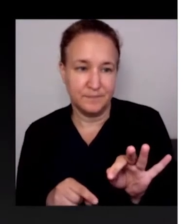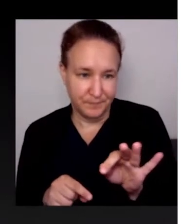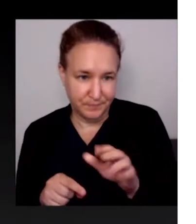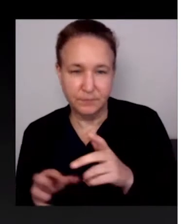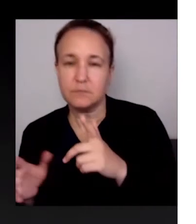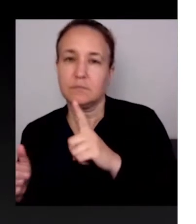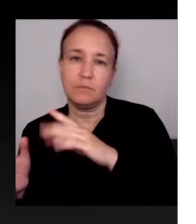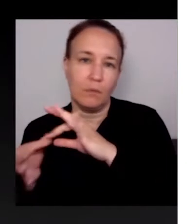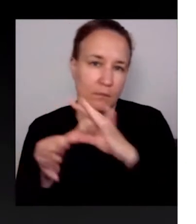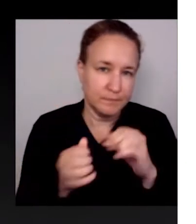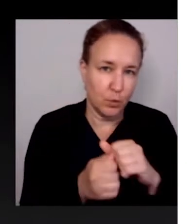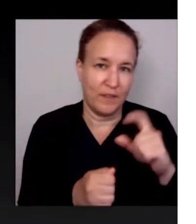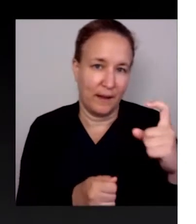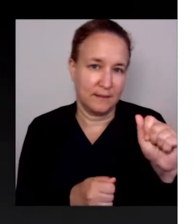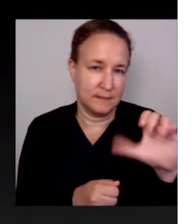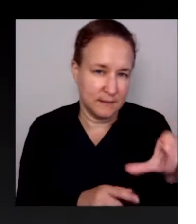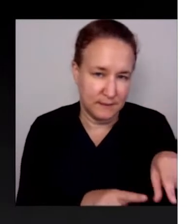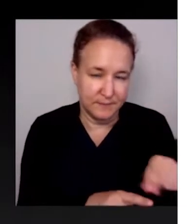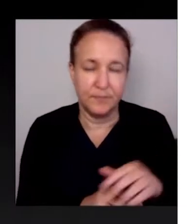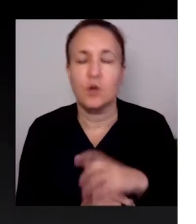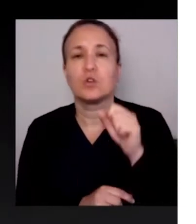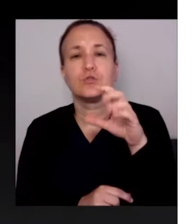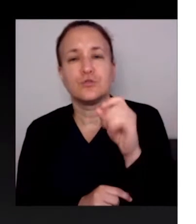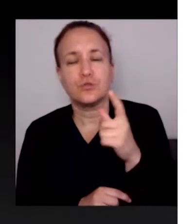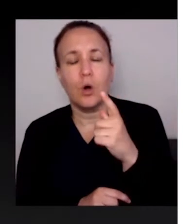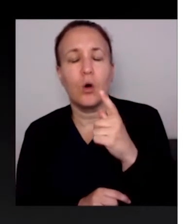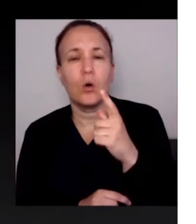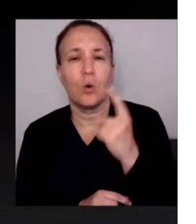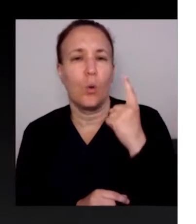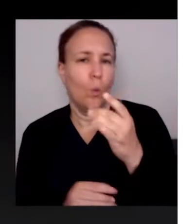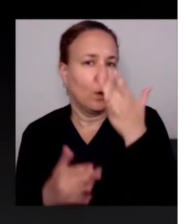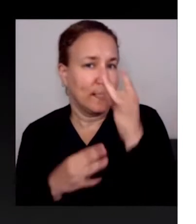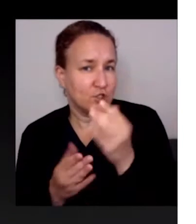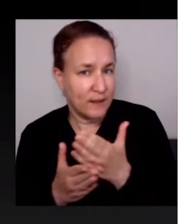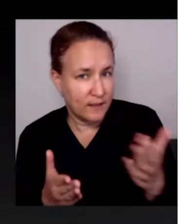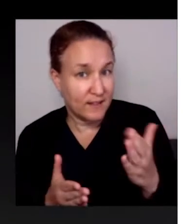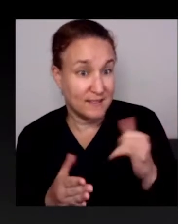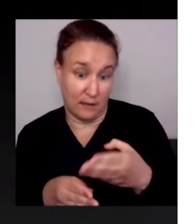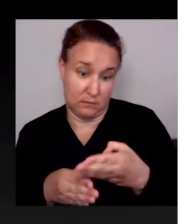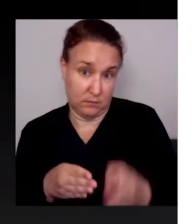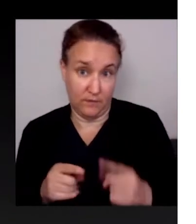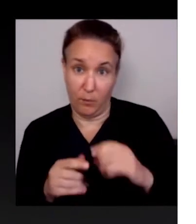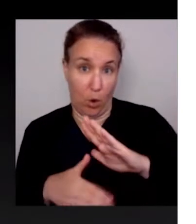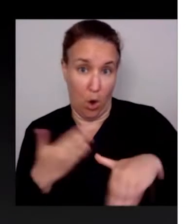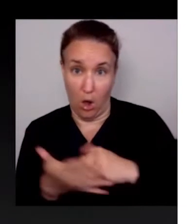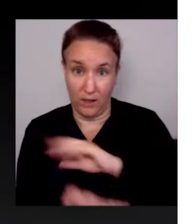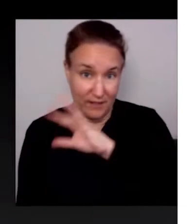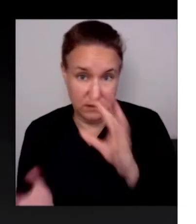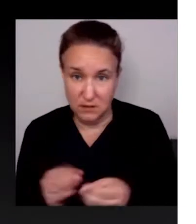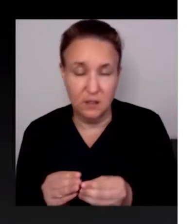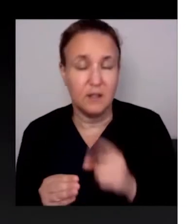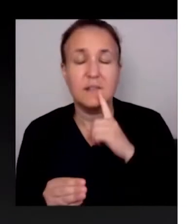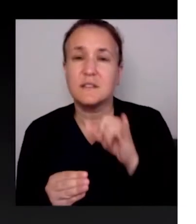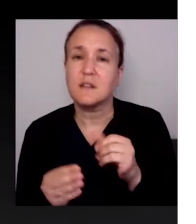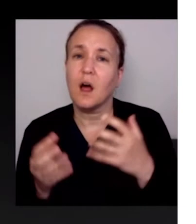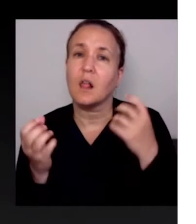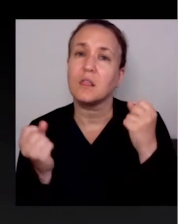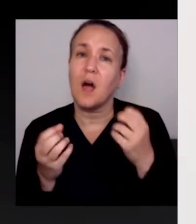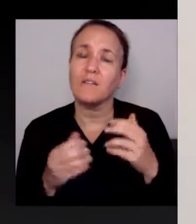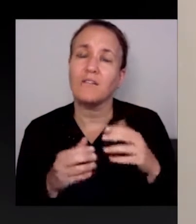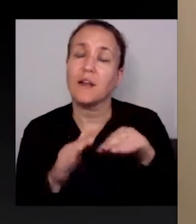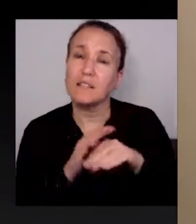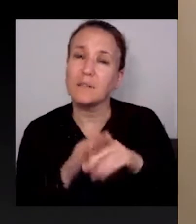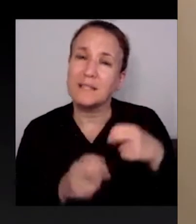XAC. So one of the interesting things to come out of all of this is that a lot of the accessibility issues have